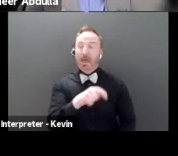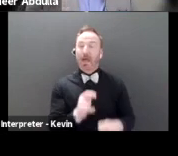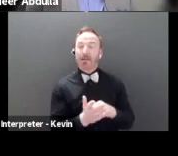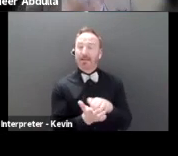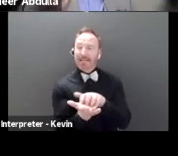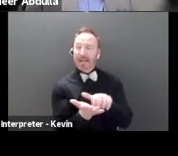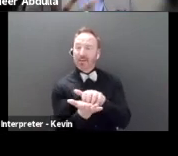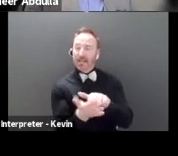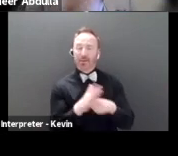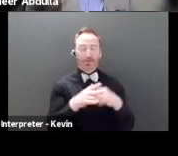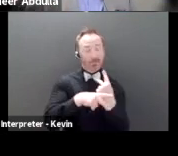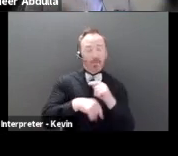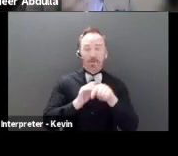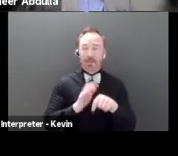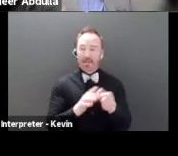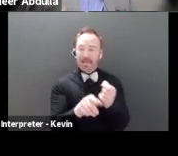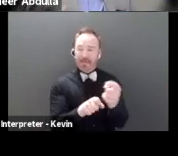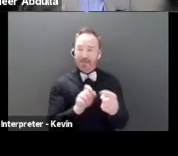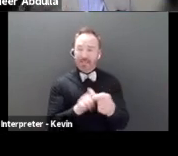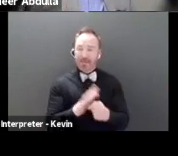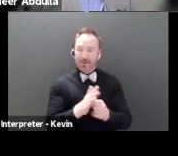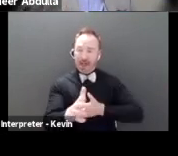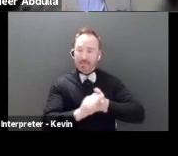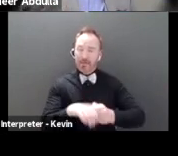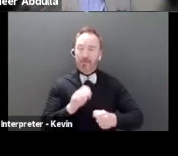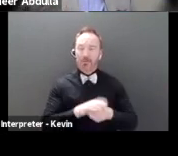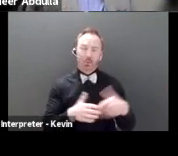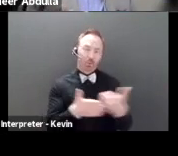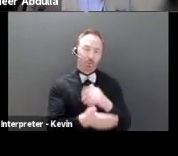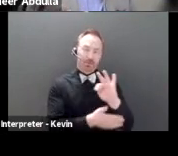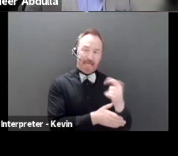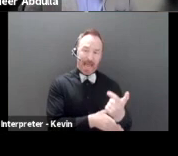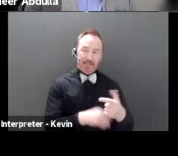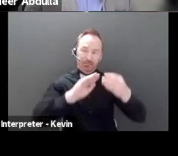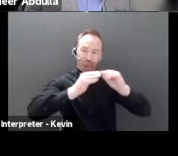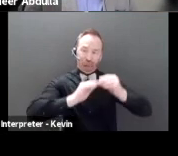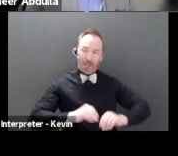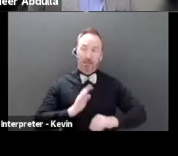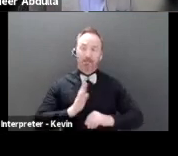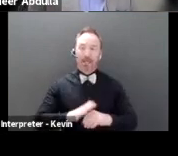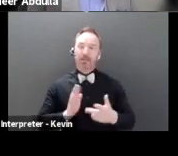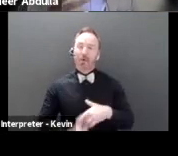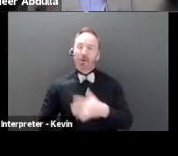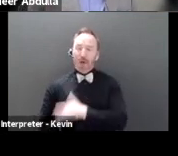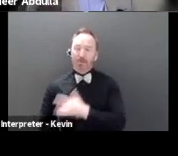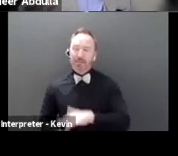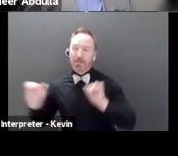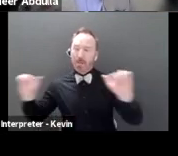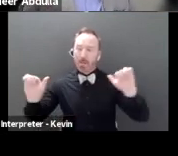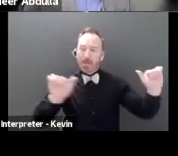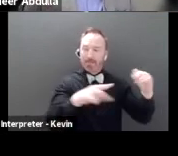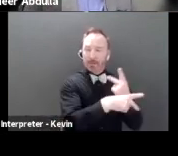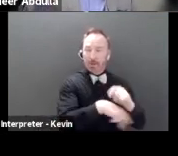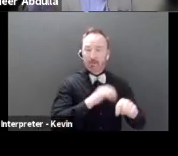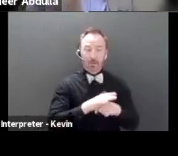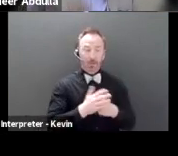updated every year with new tax rates and gets calibrated to every province as well. And so you can put in a